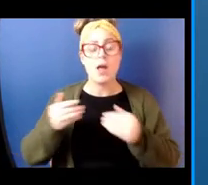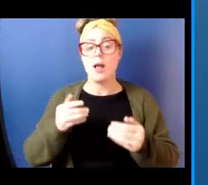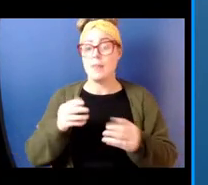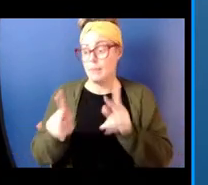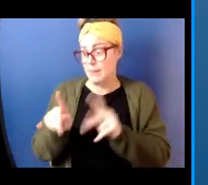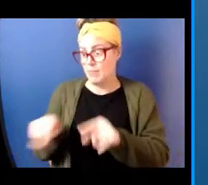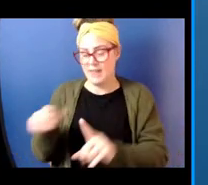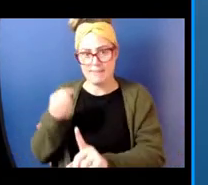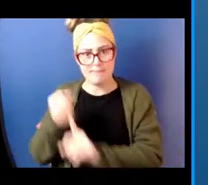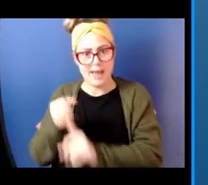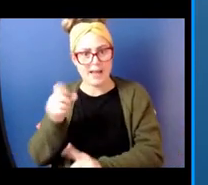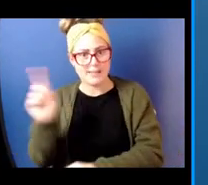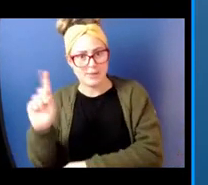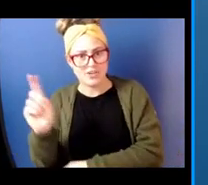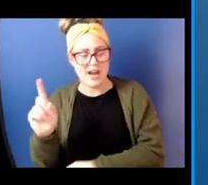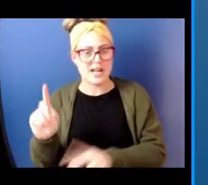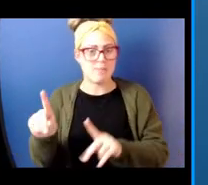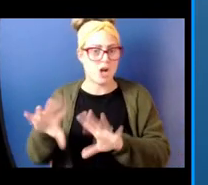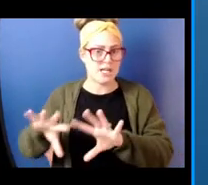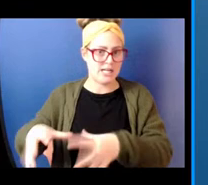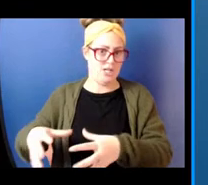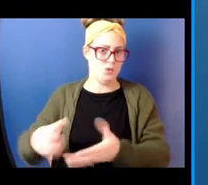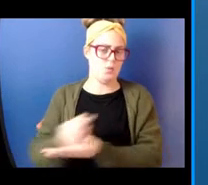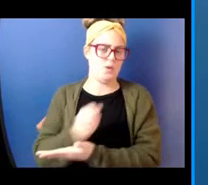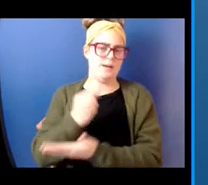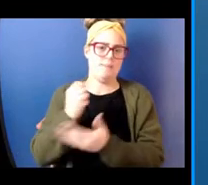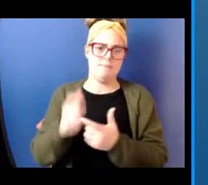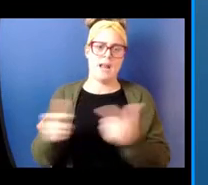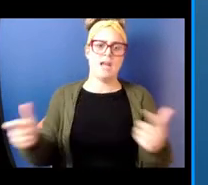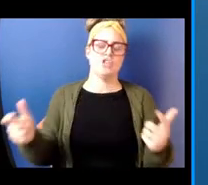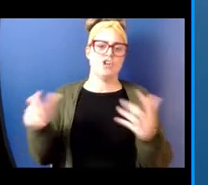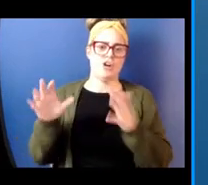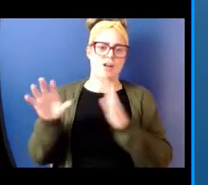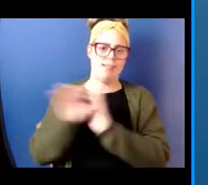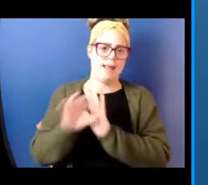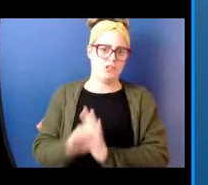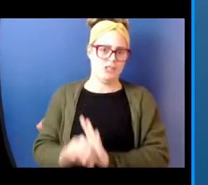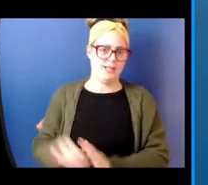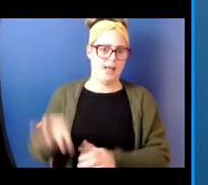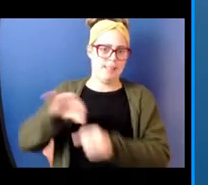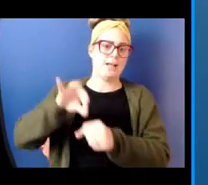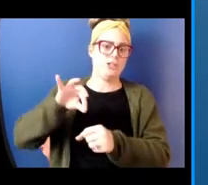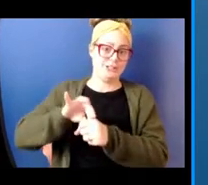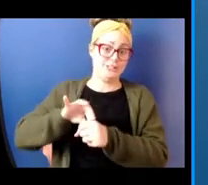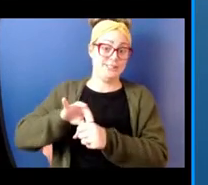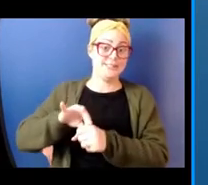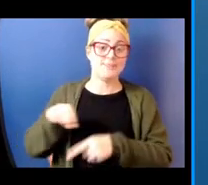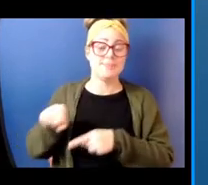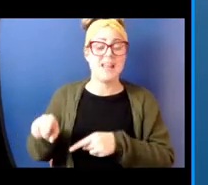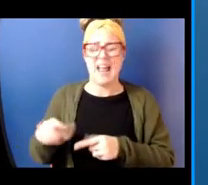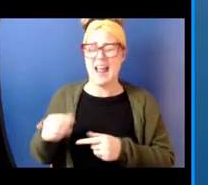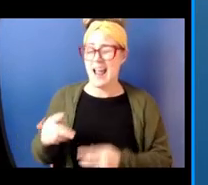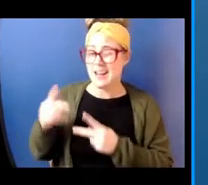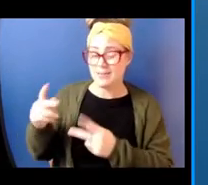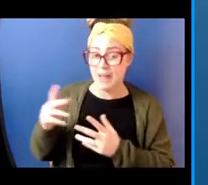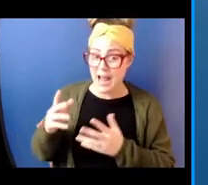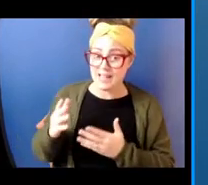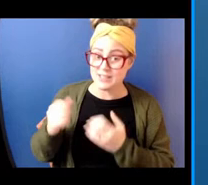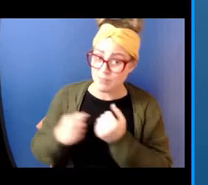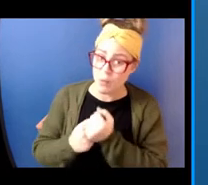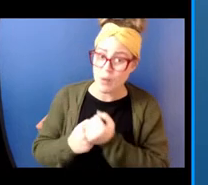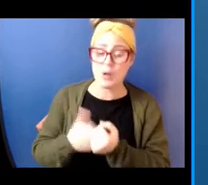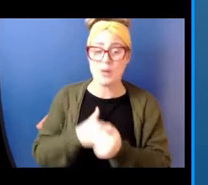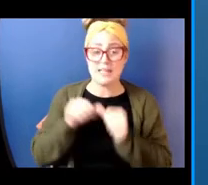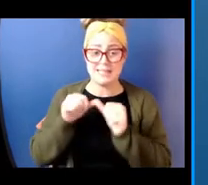Democratic party to win major elections and I do strongly support that we continue this reevaluation uh in